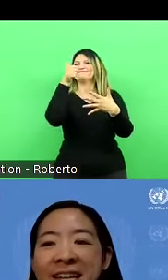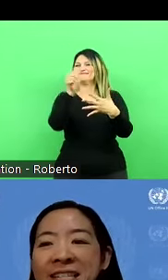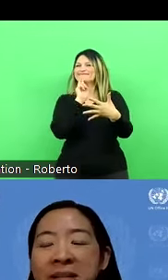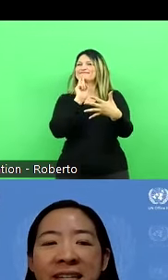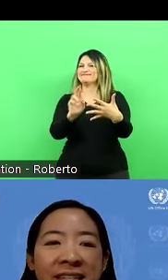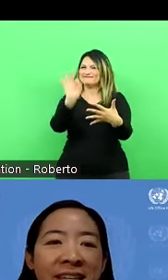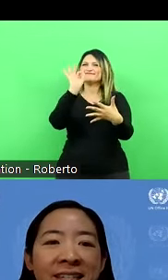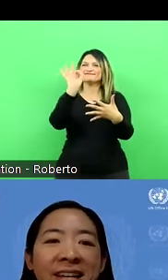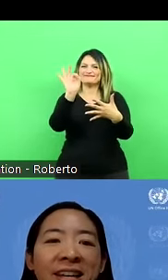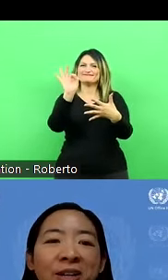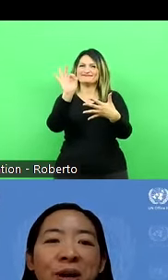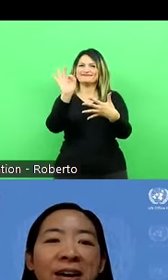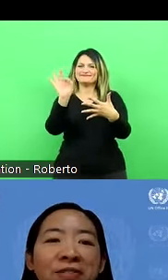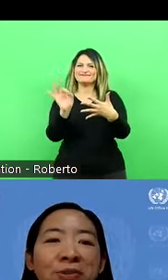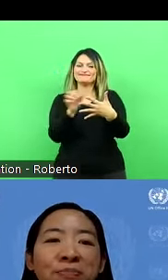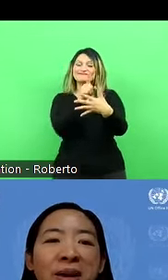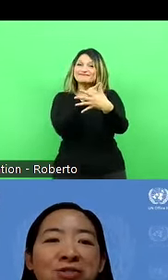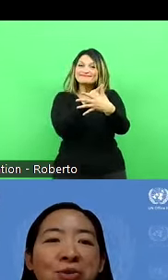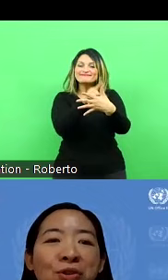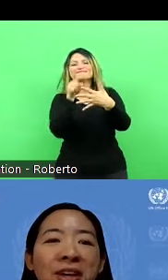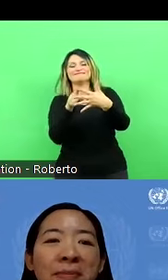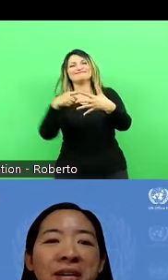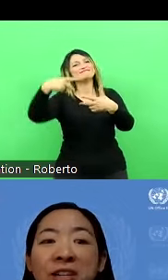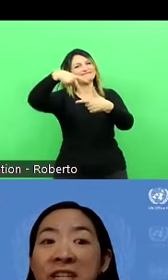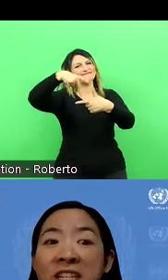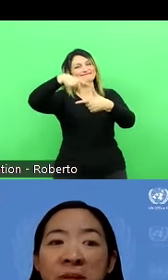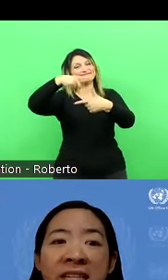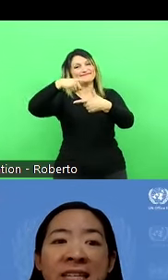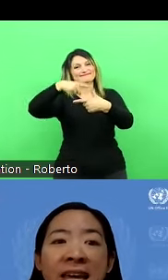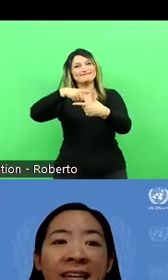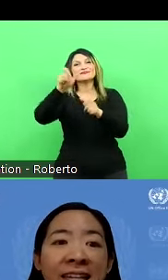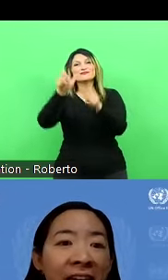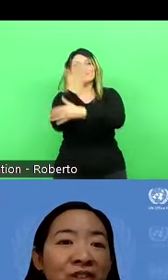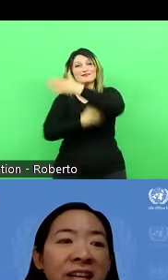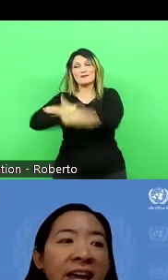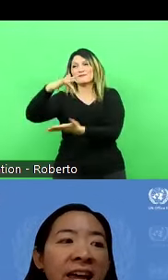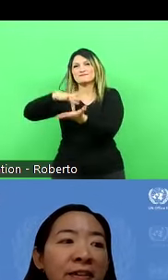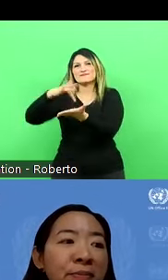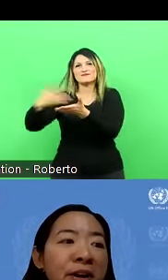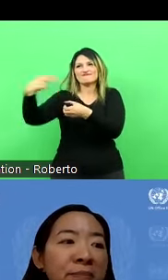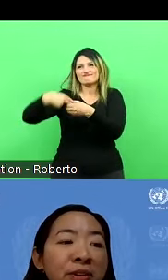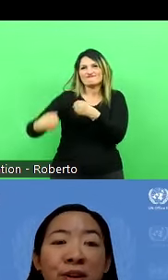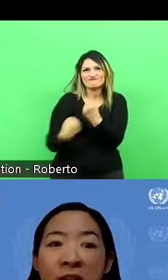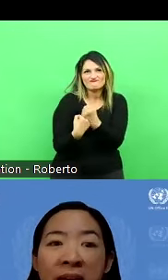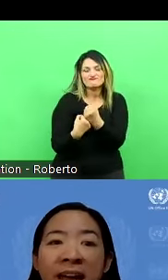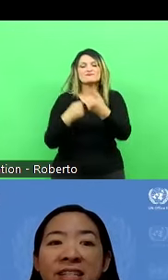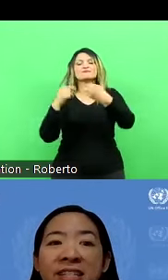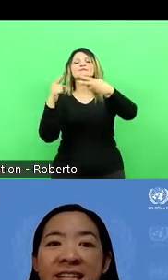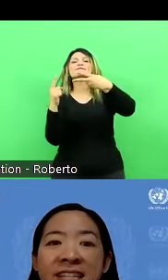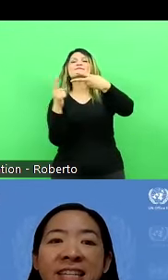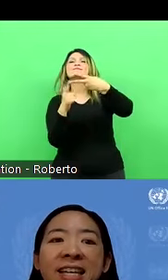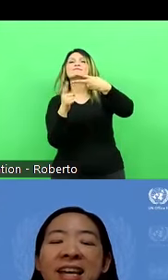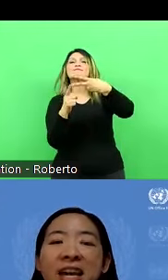and accessibilities. You have to make sure that persons with disabilities are engaged. They have the respect, have